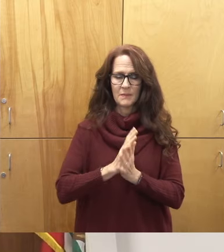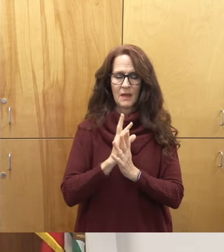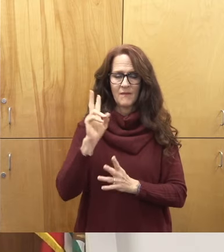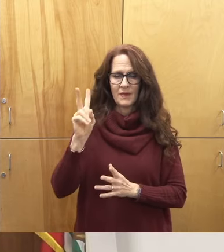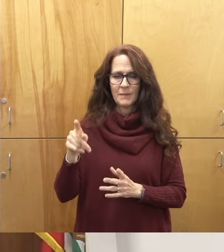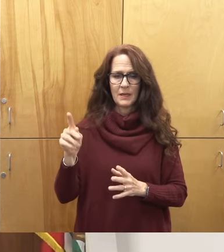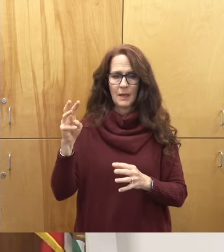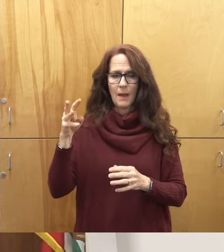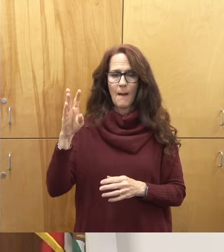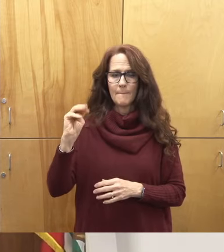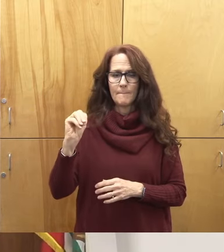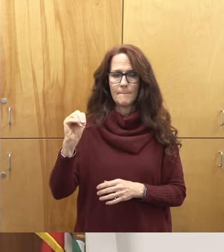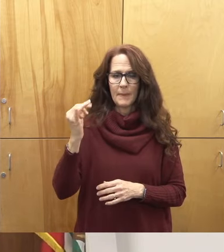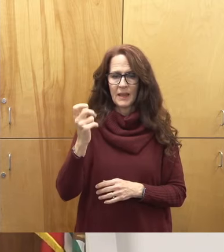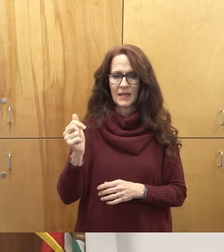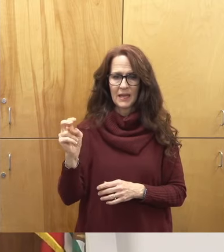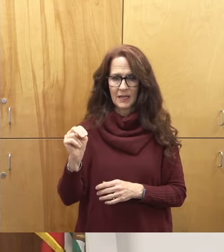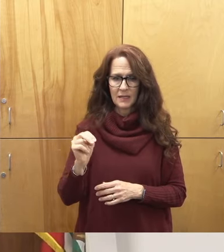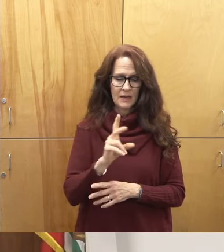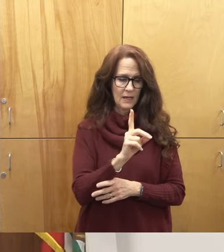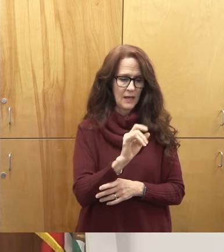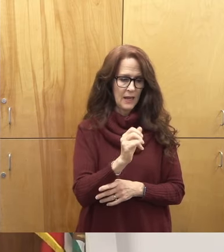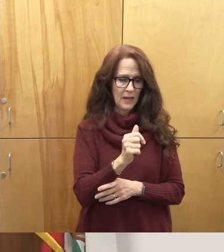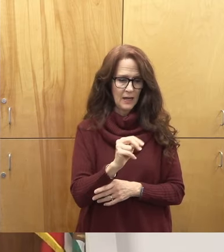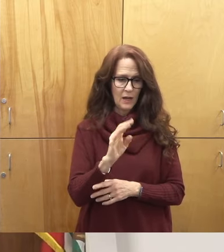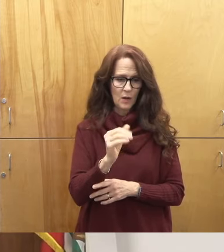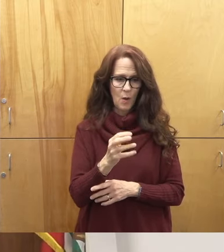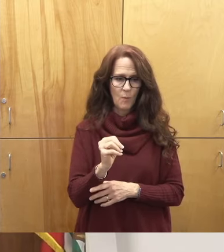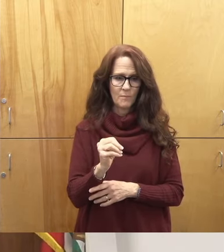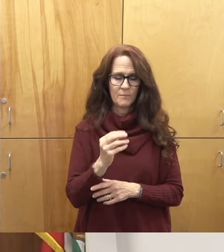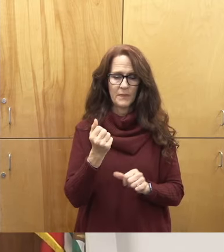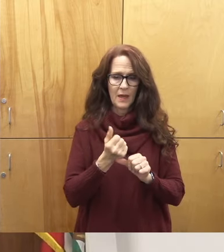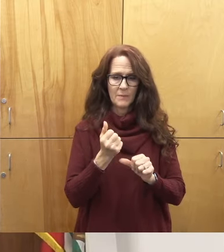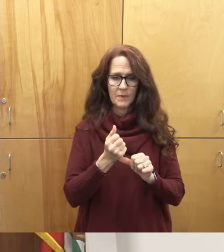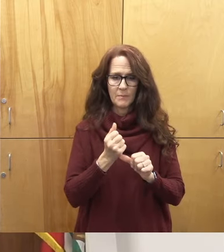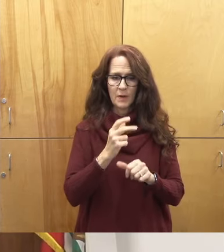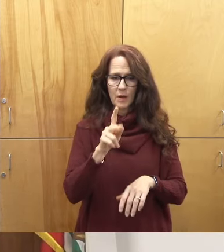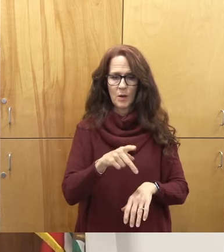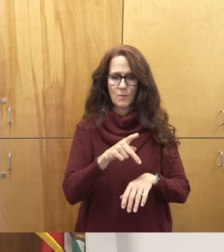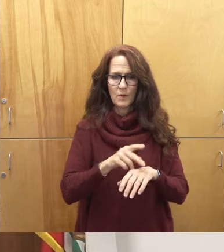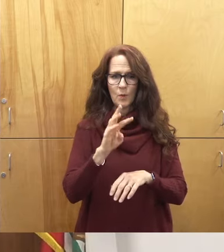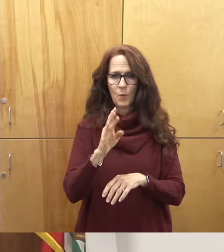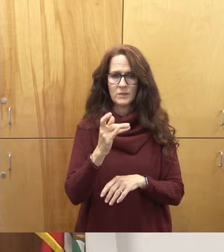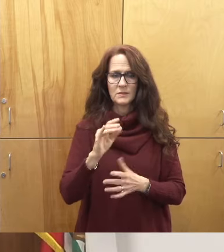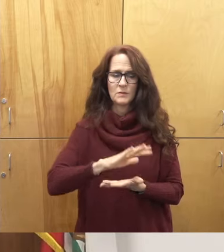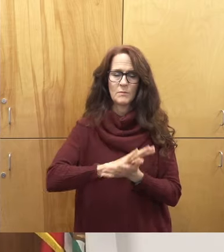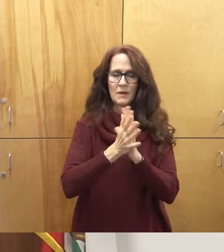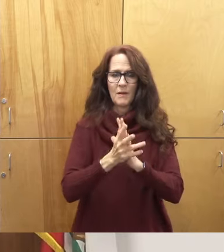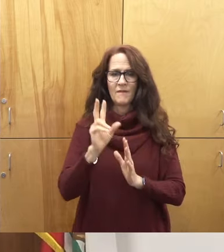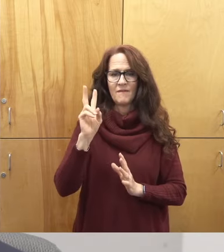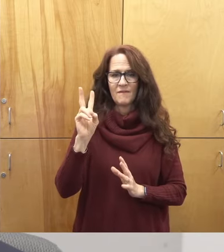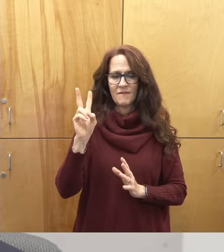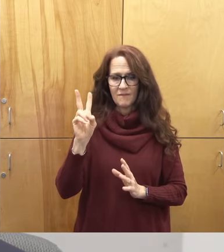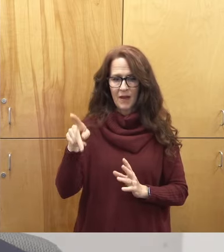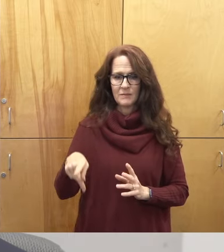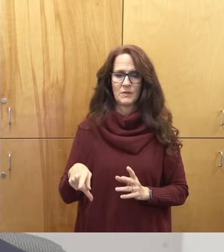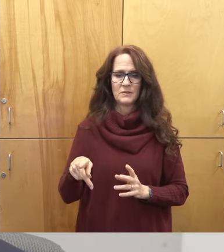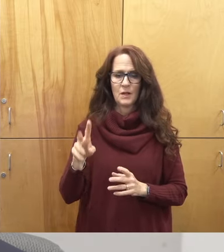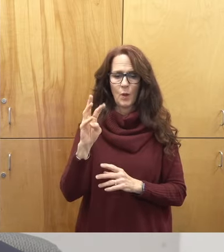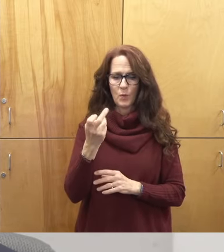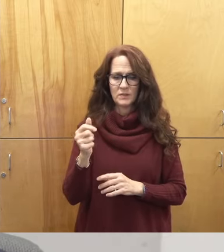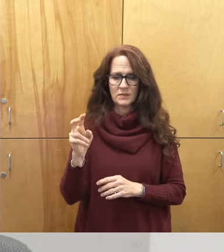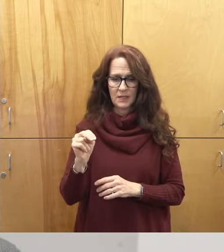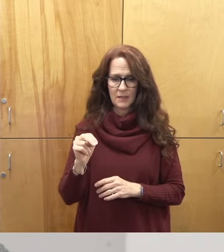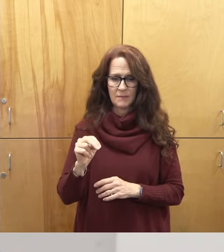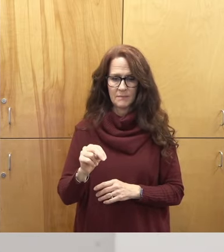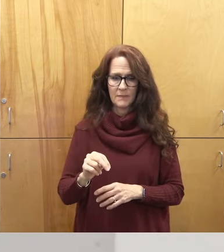Milliken. Diana Cohn, assistant principal Wilson to vice principal Wilson. Kelsey Schaefer, teacher on